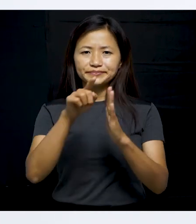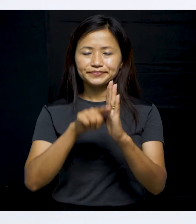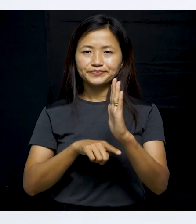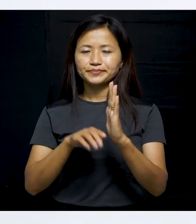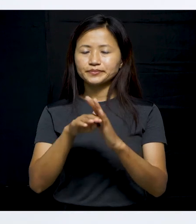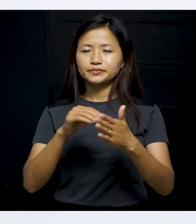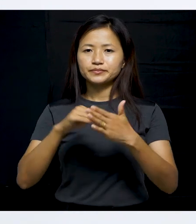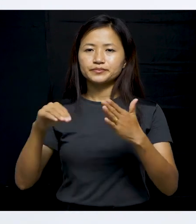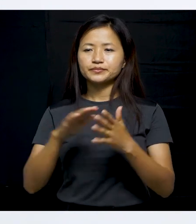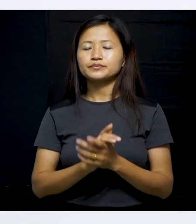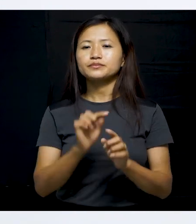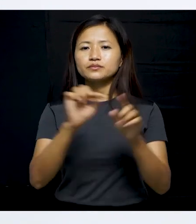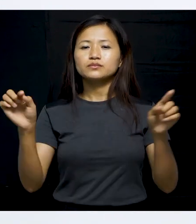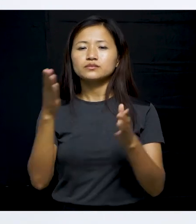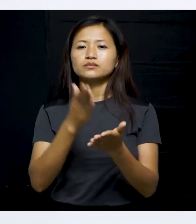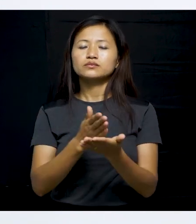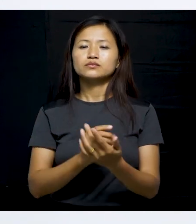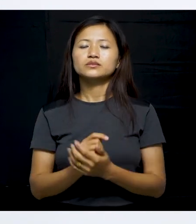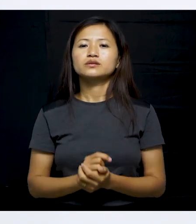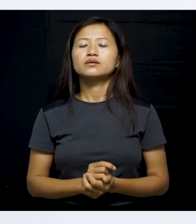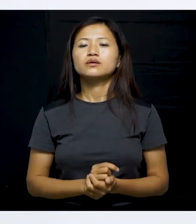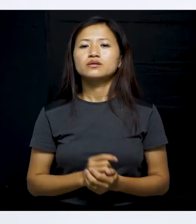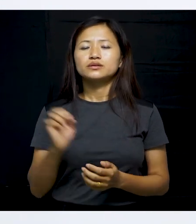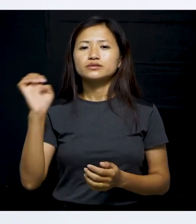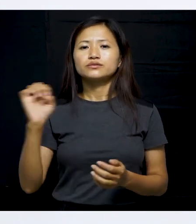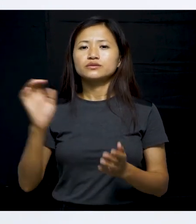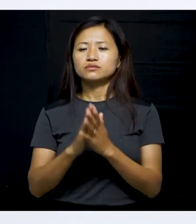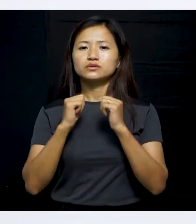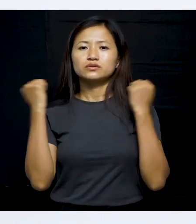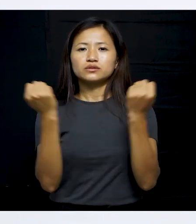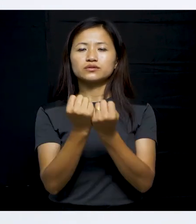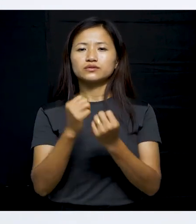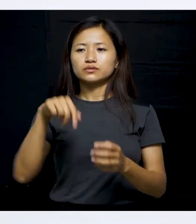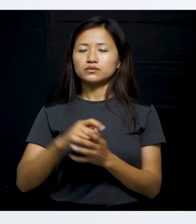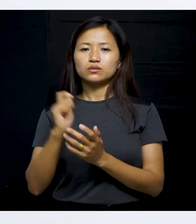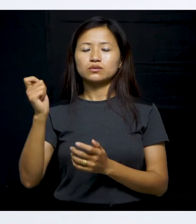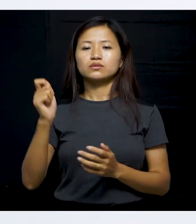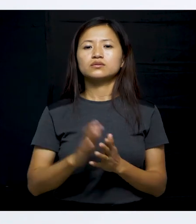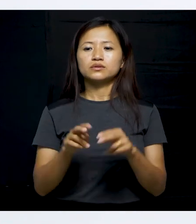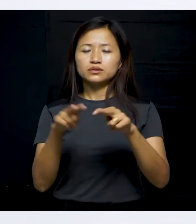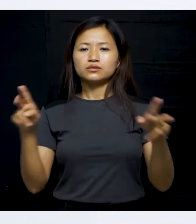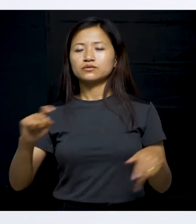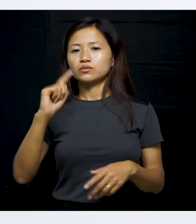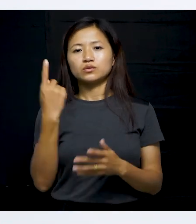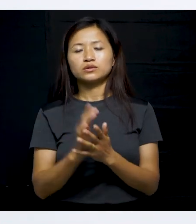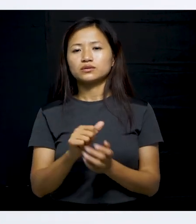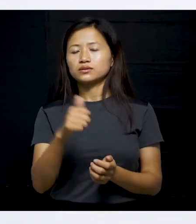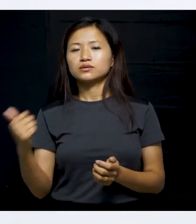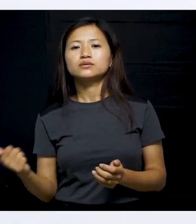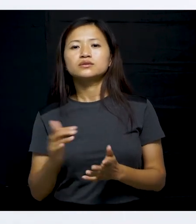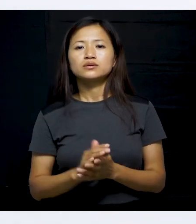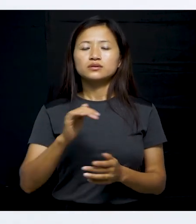the society, based on rural and urban, even the occupation of the Nagas differ from one another.